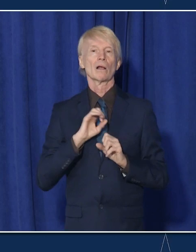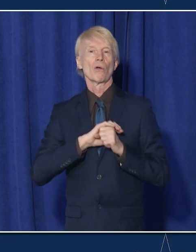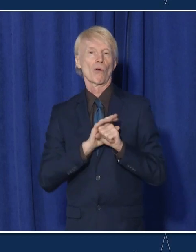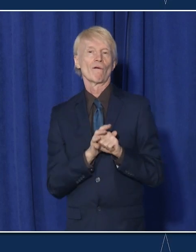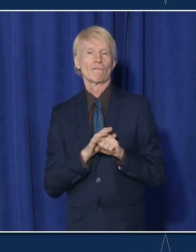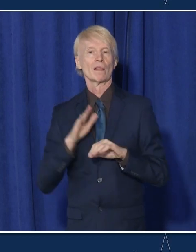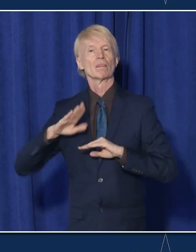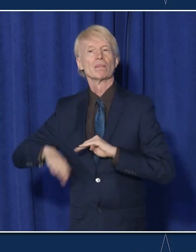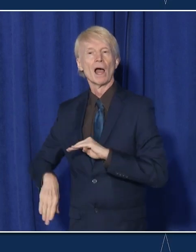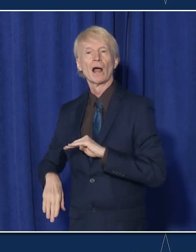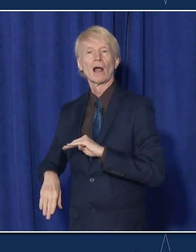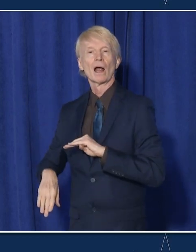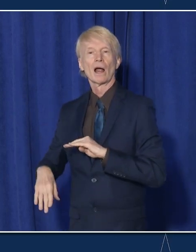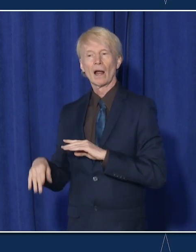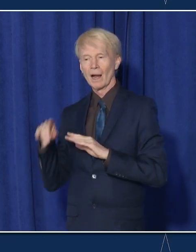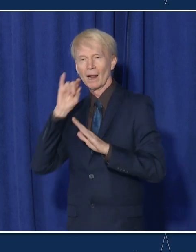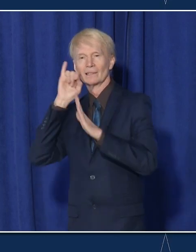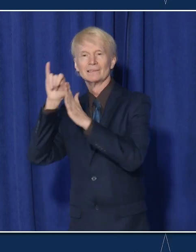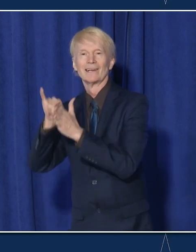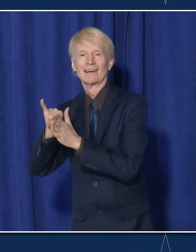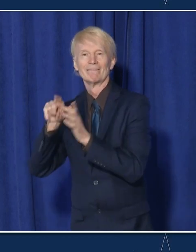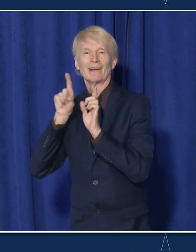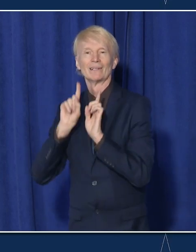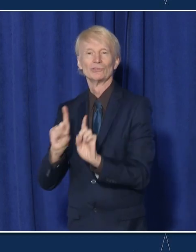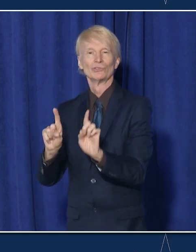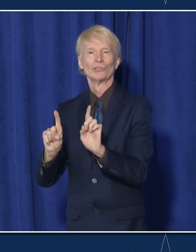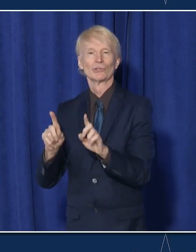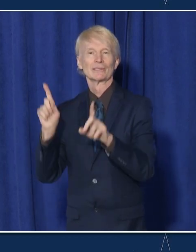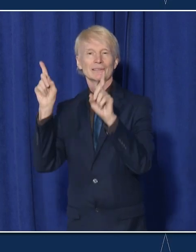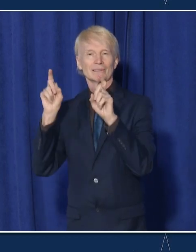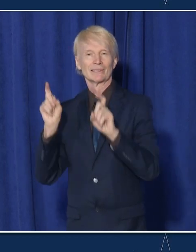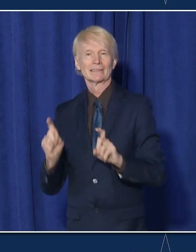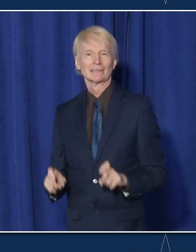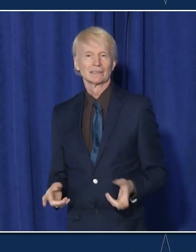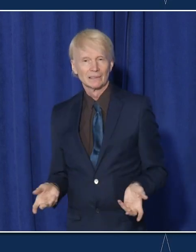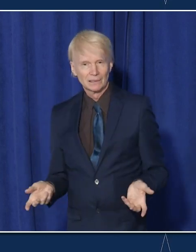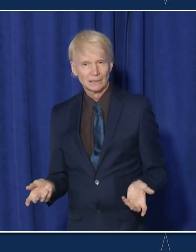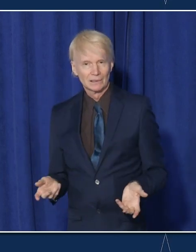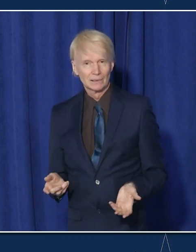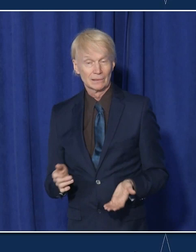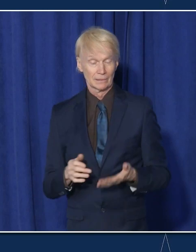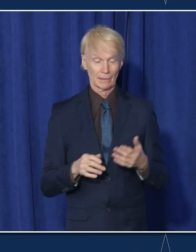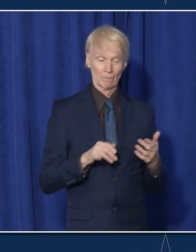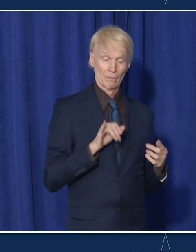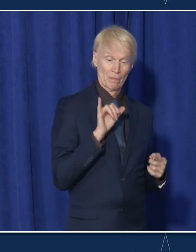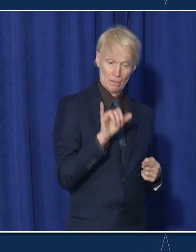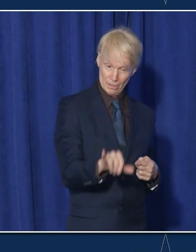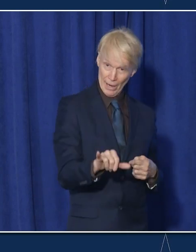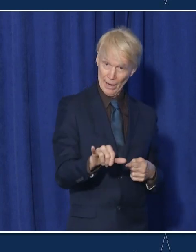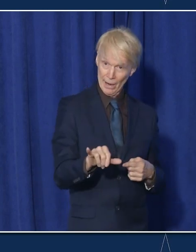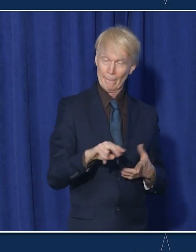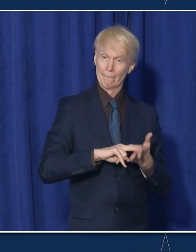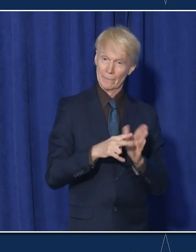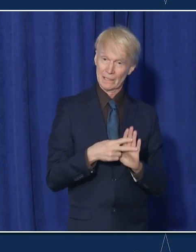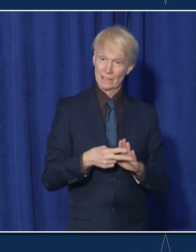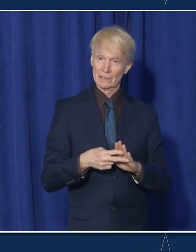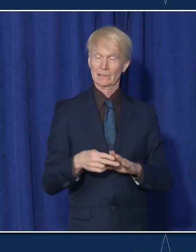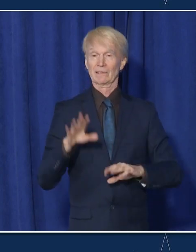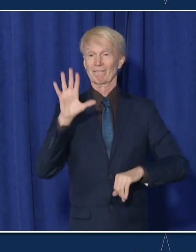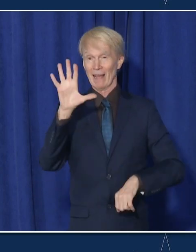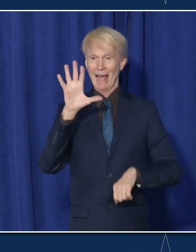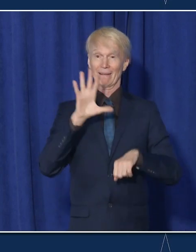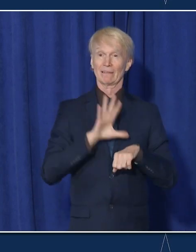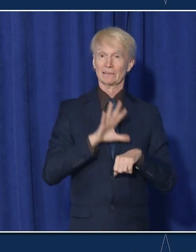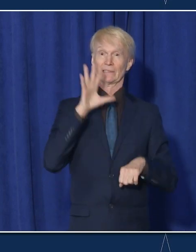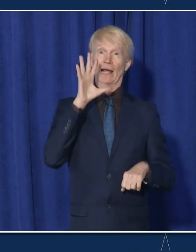are being formally picked up in surveillance systems, meaning that are getting tested. That does not mean that there are 5 times the number of